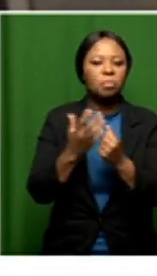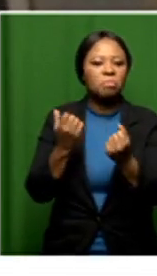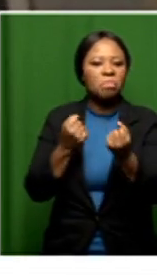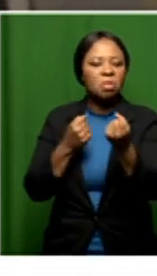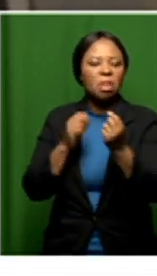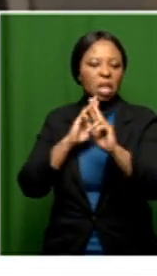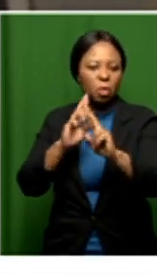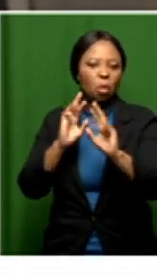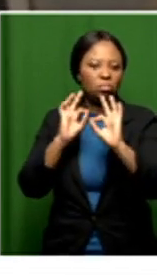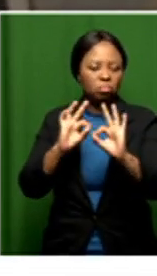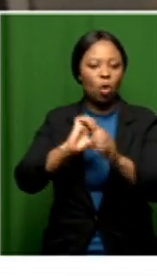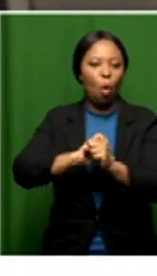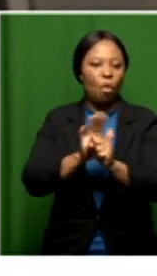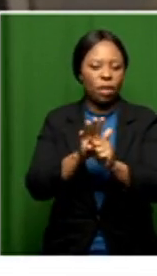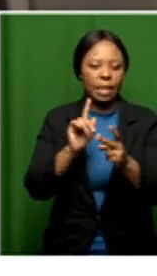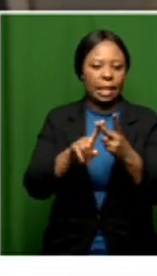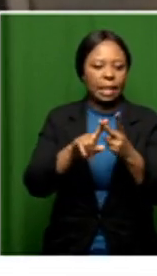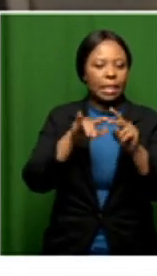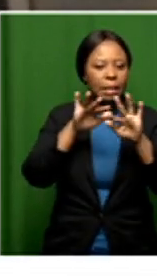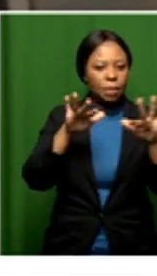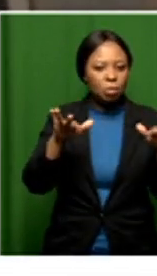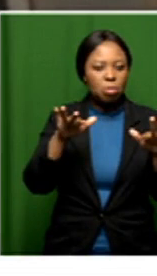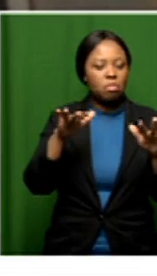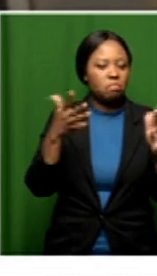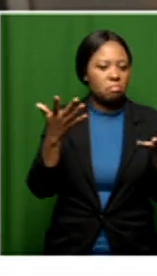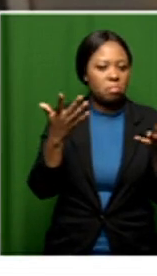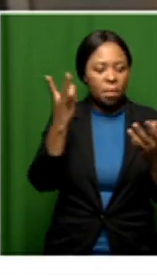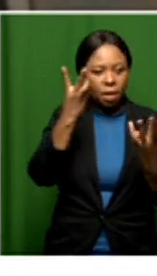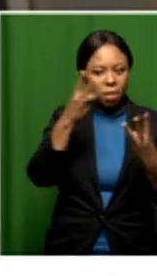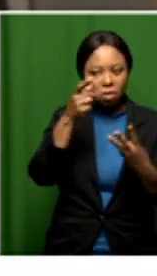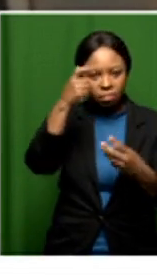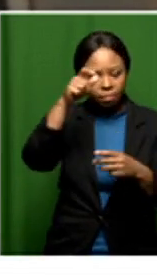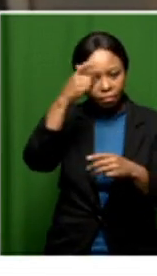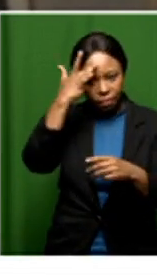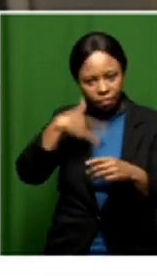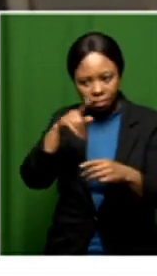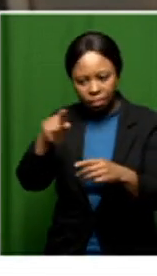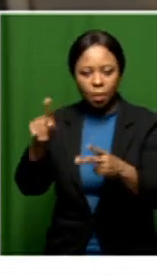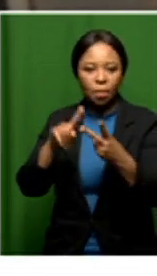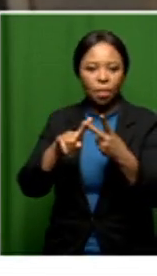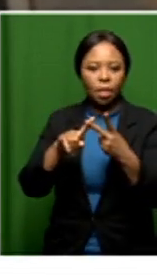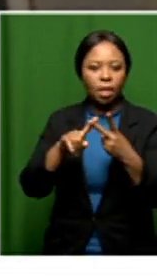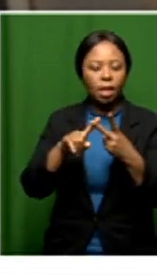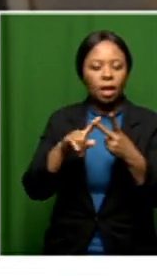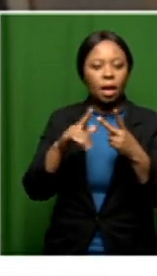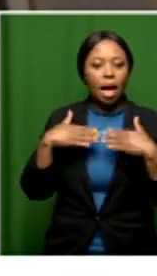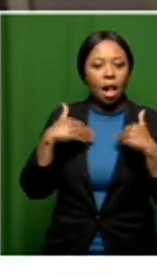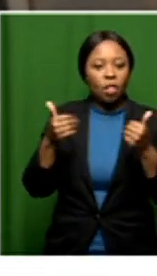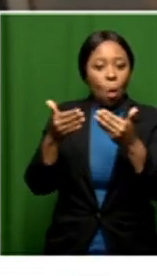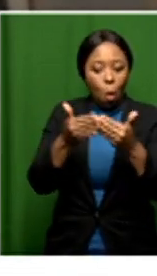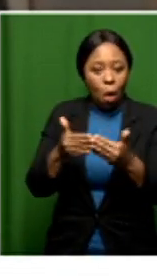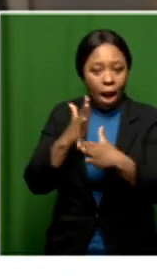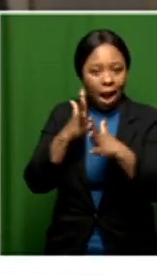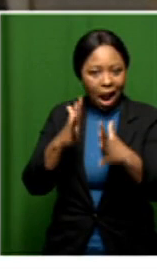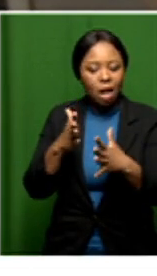respond to COVID-19, to patients, to make sure that healthcare workers are available as